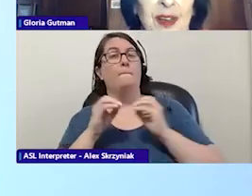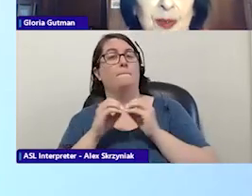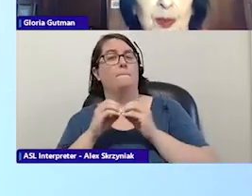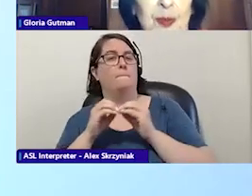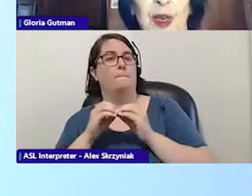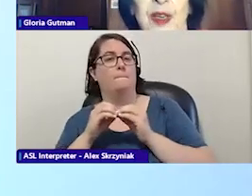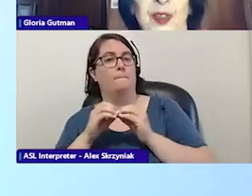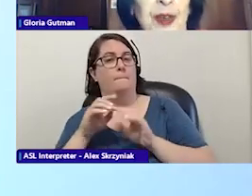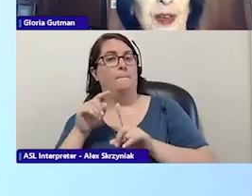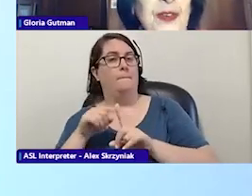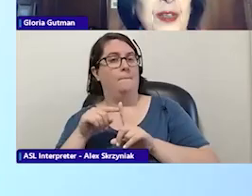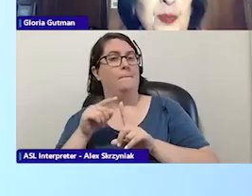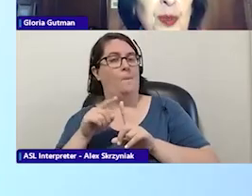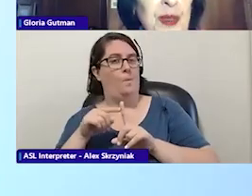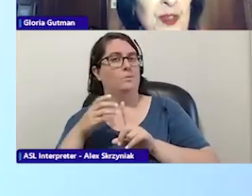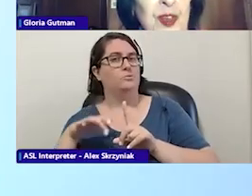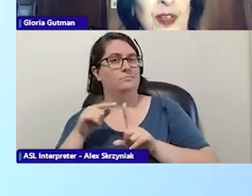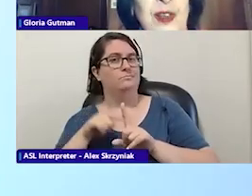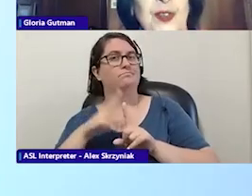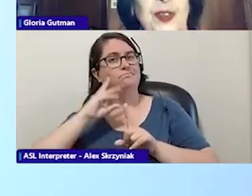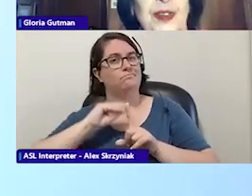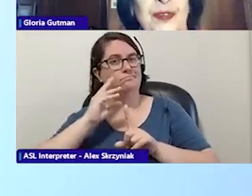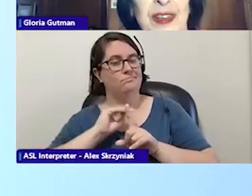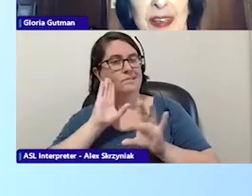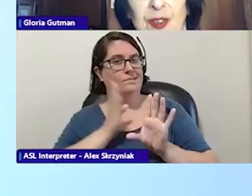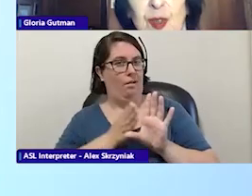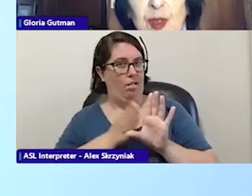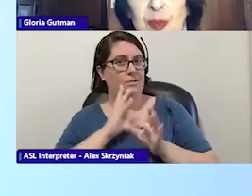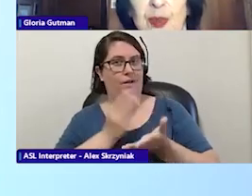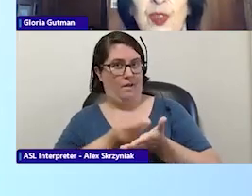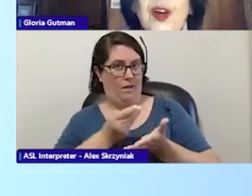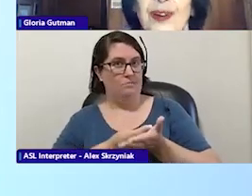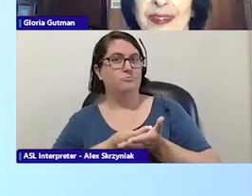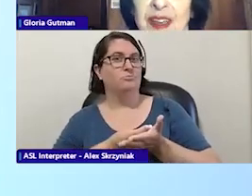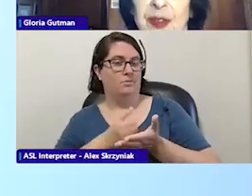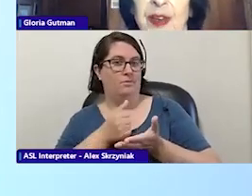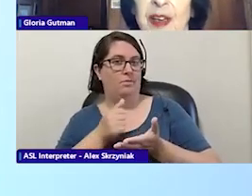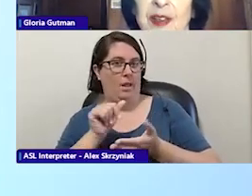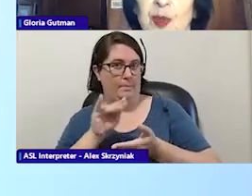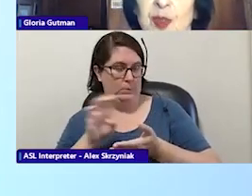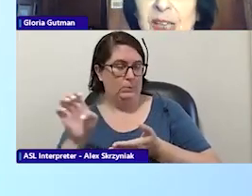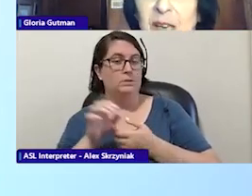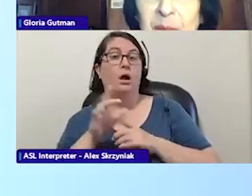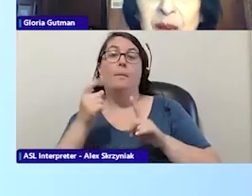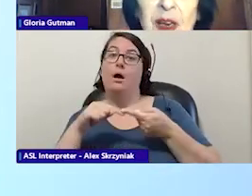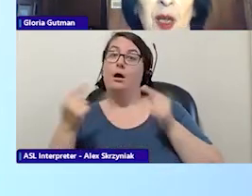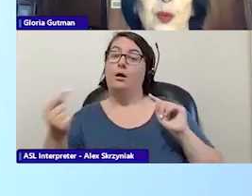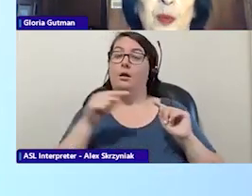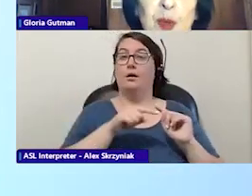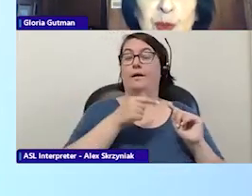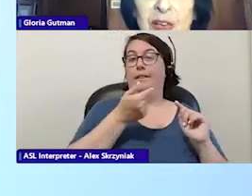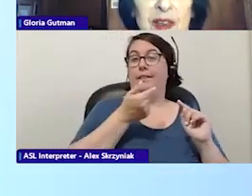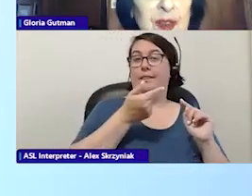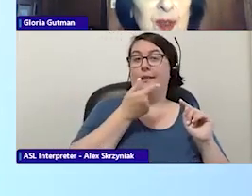in the other groups to have experienced psychological and financial abuse. On the other hand, it was the gay men who